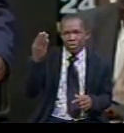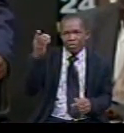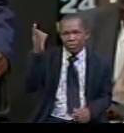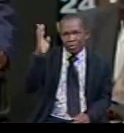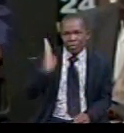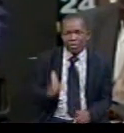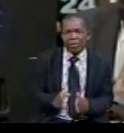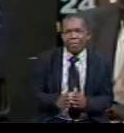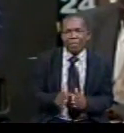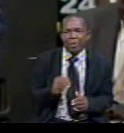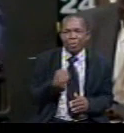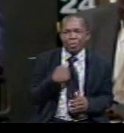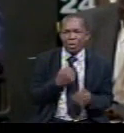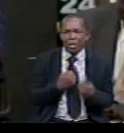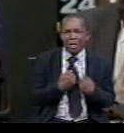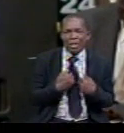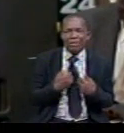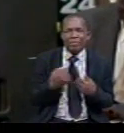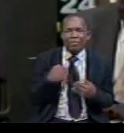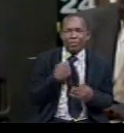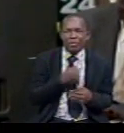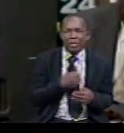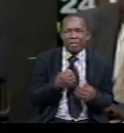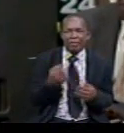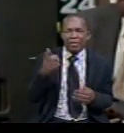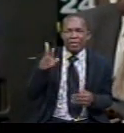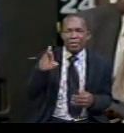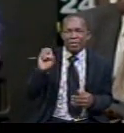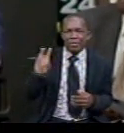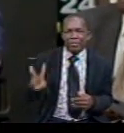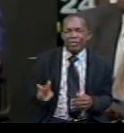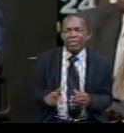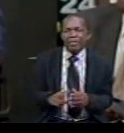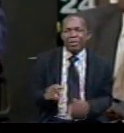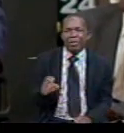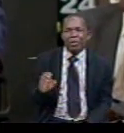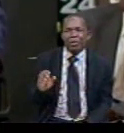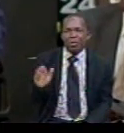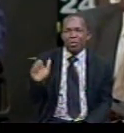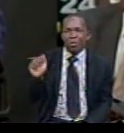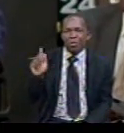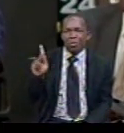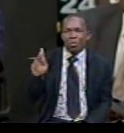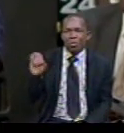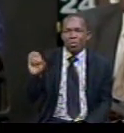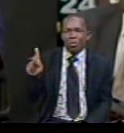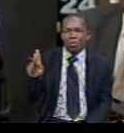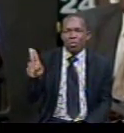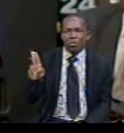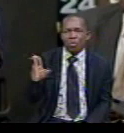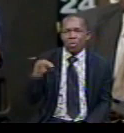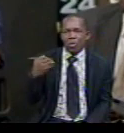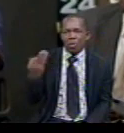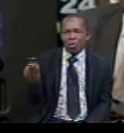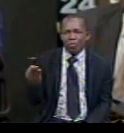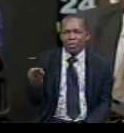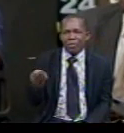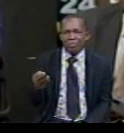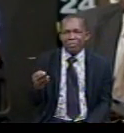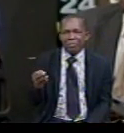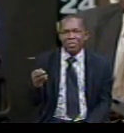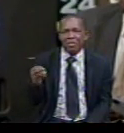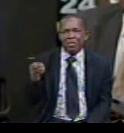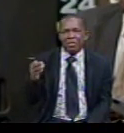have Reverend, very Reverend Helena Opoku Sakodie of the Tema Joint